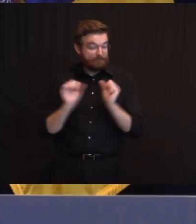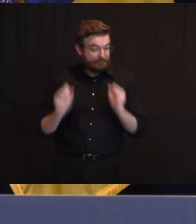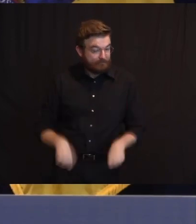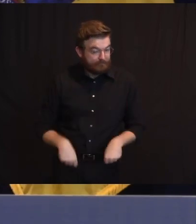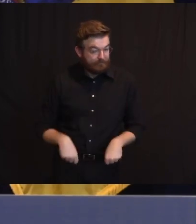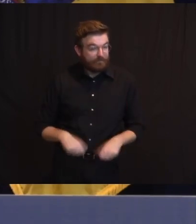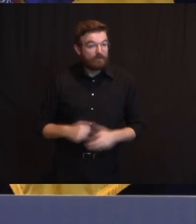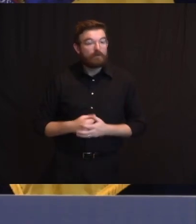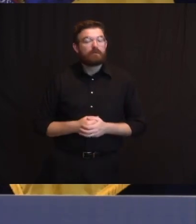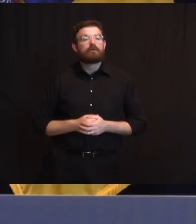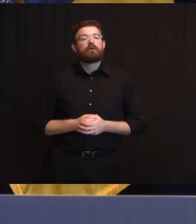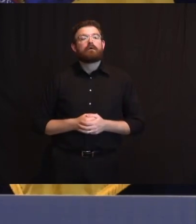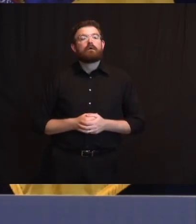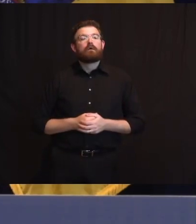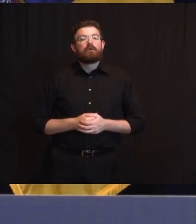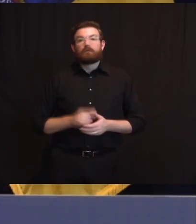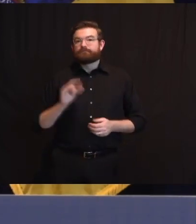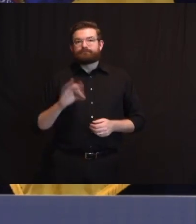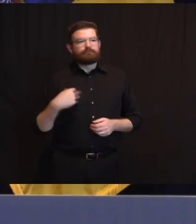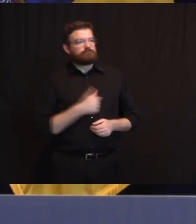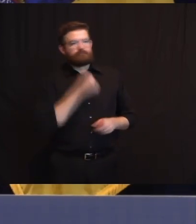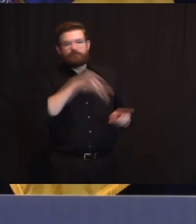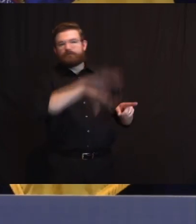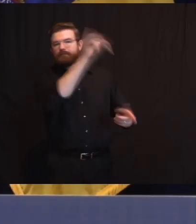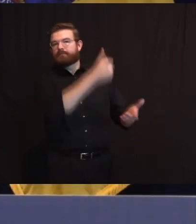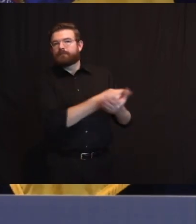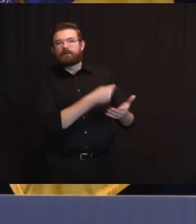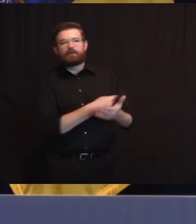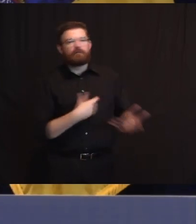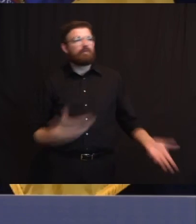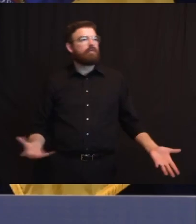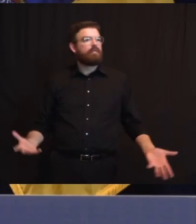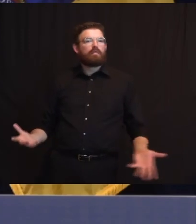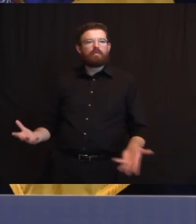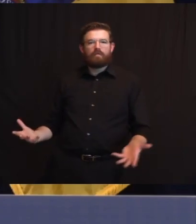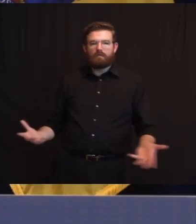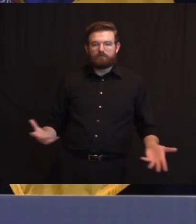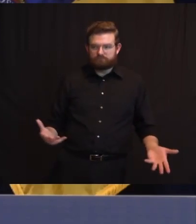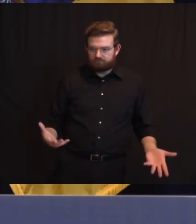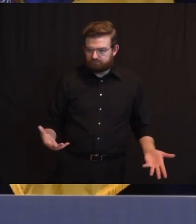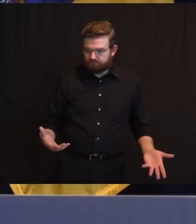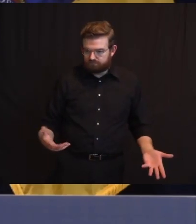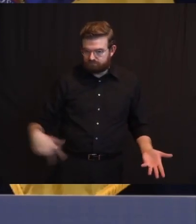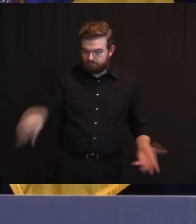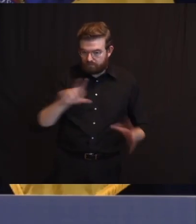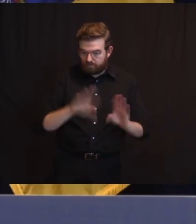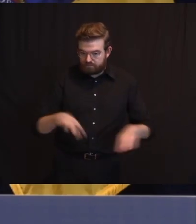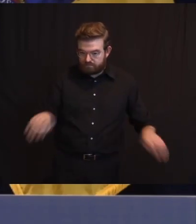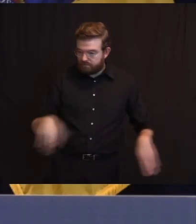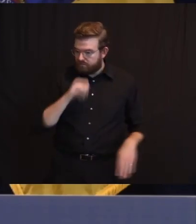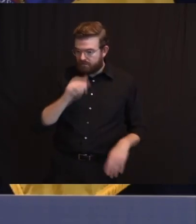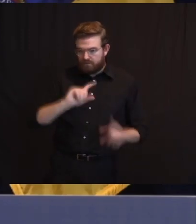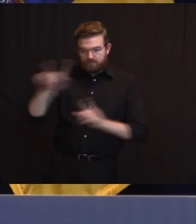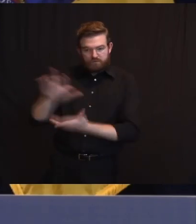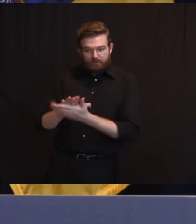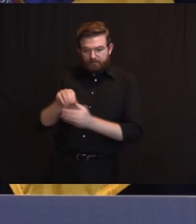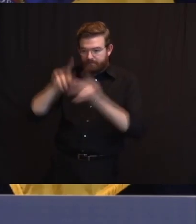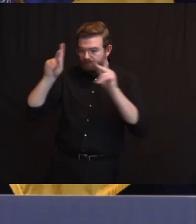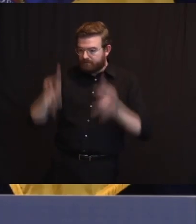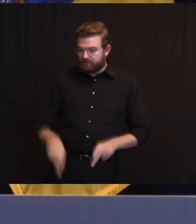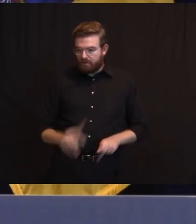not found that money to address the device gap, the digital divide, the internet